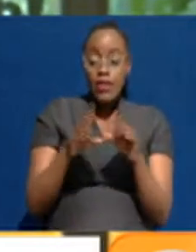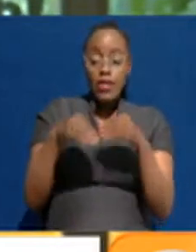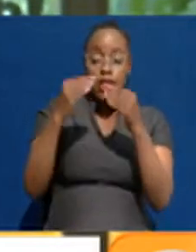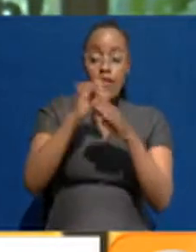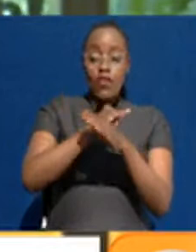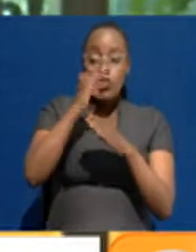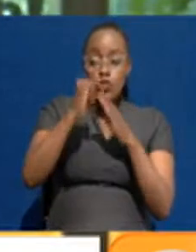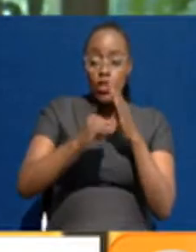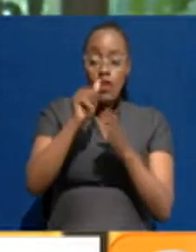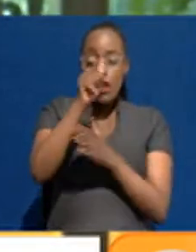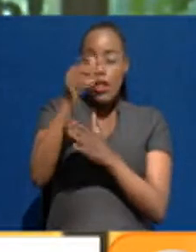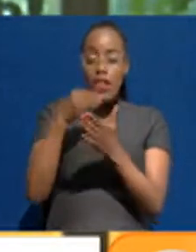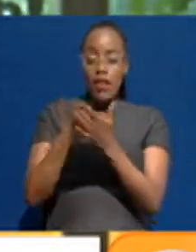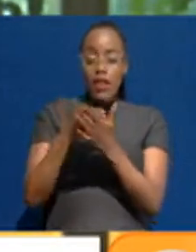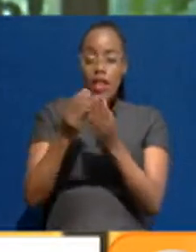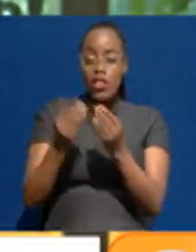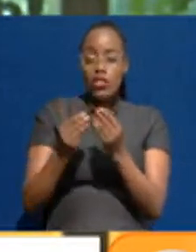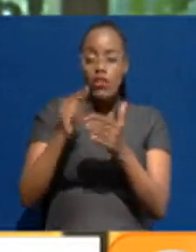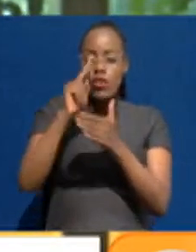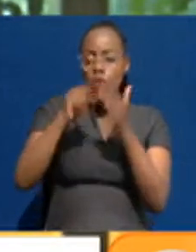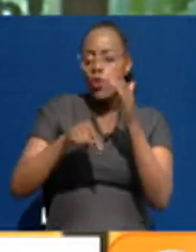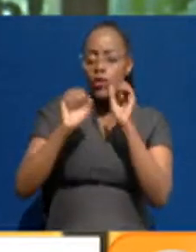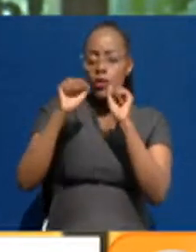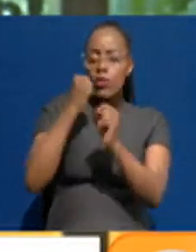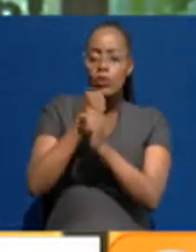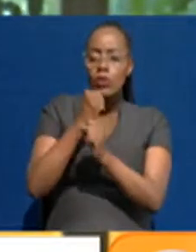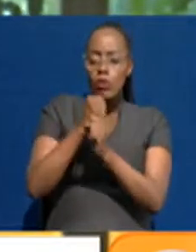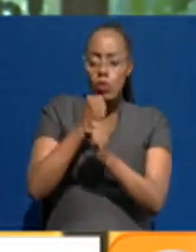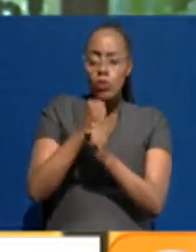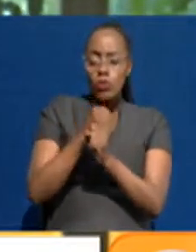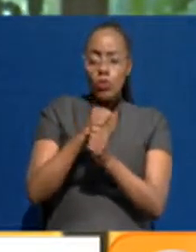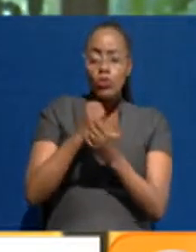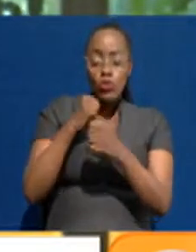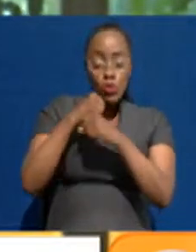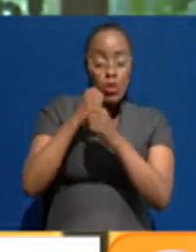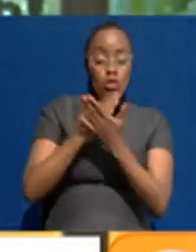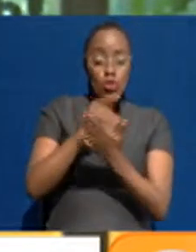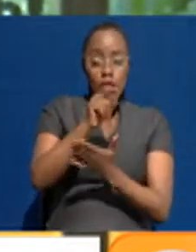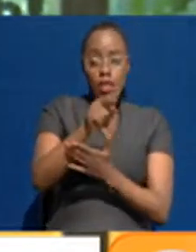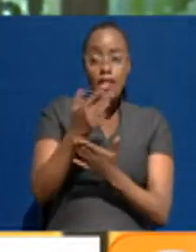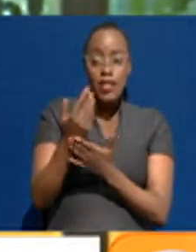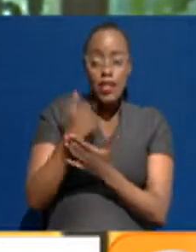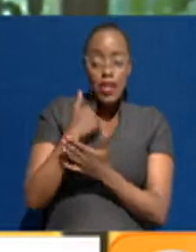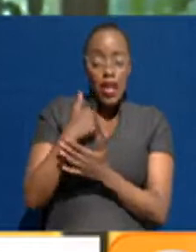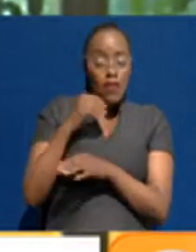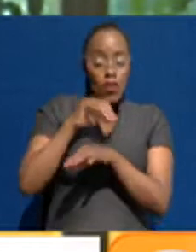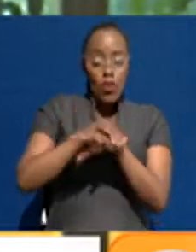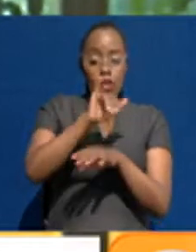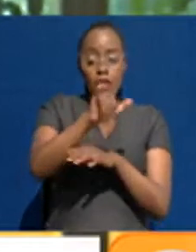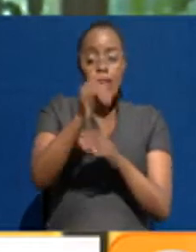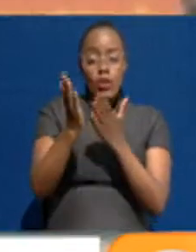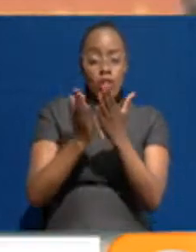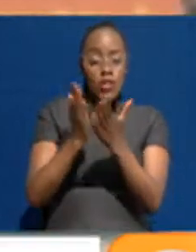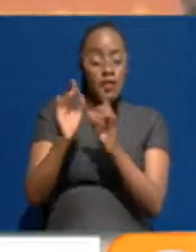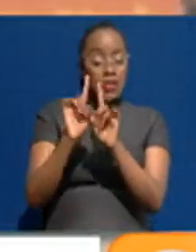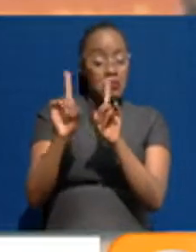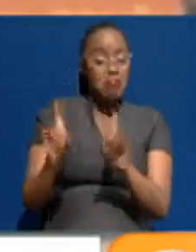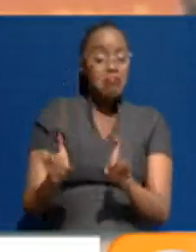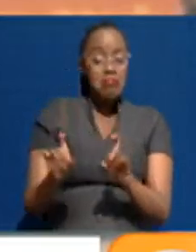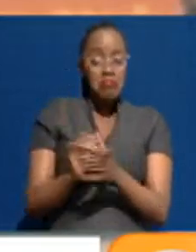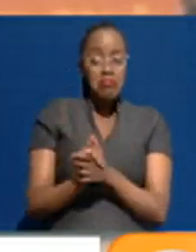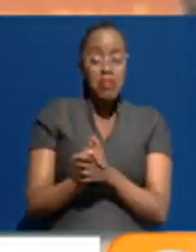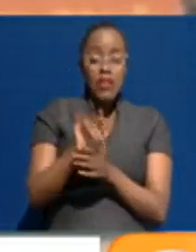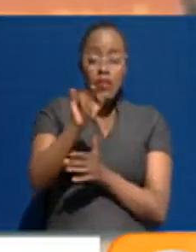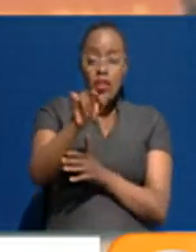and to the other financial solutions? What more can be done to ensure that they take up these services more? Thank you. That's